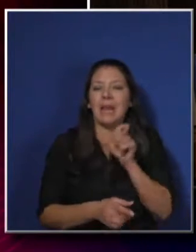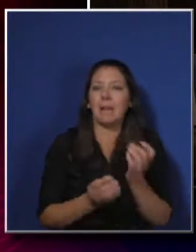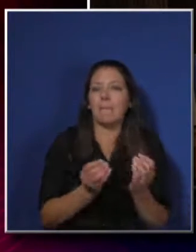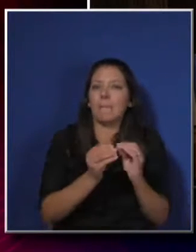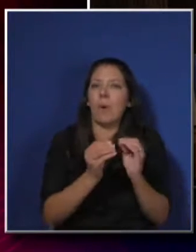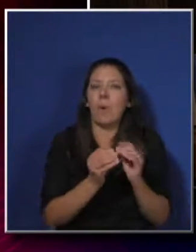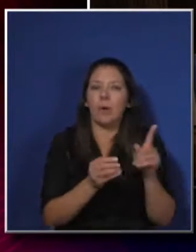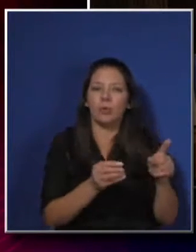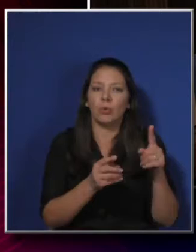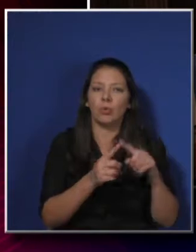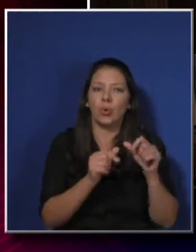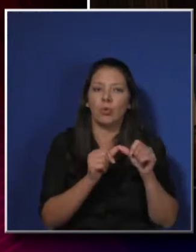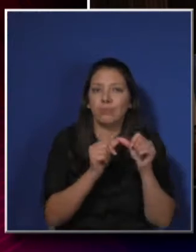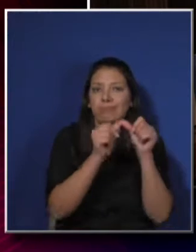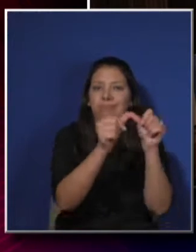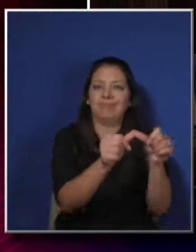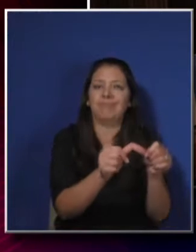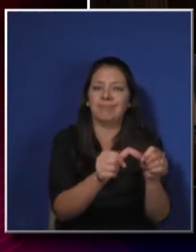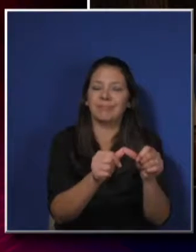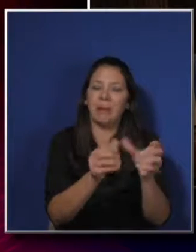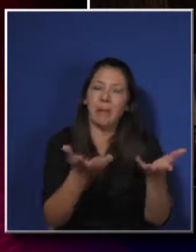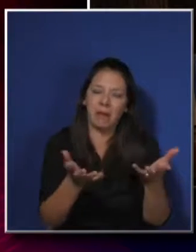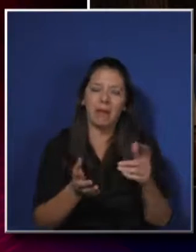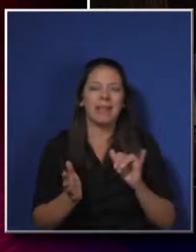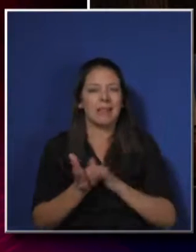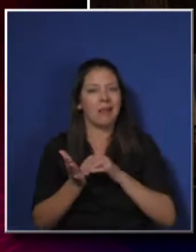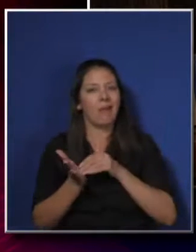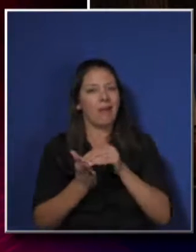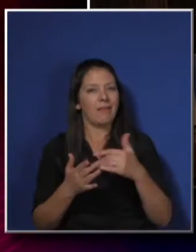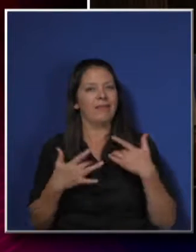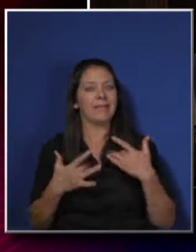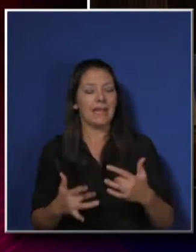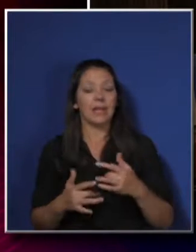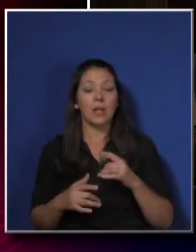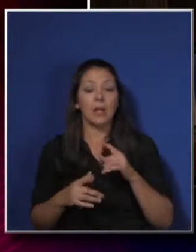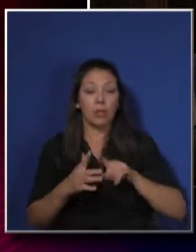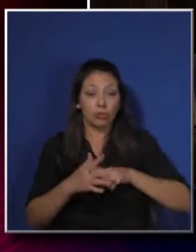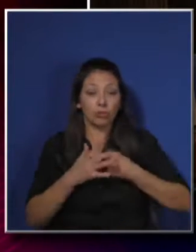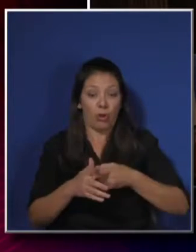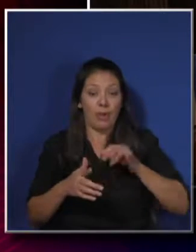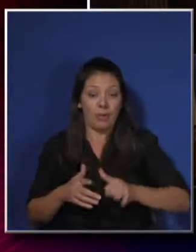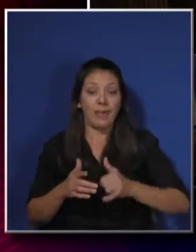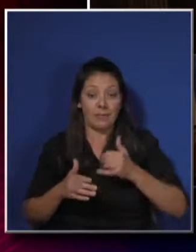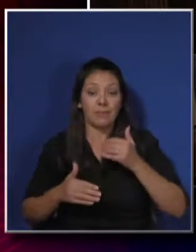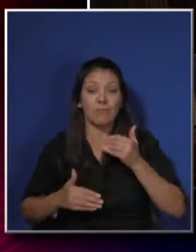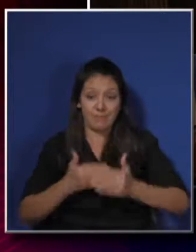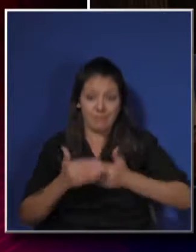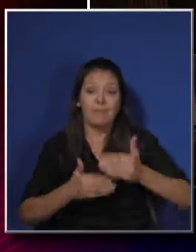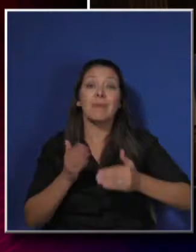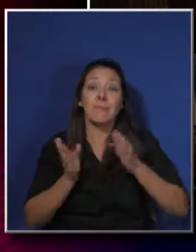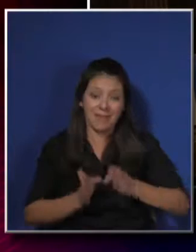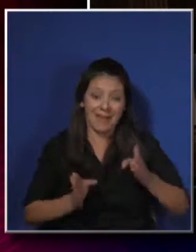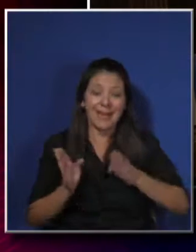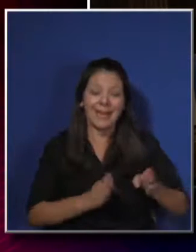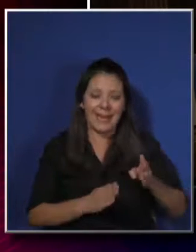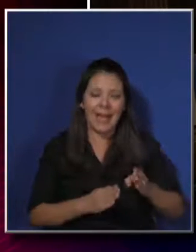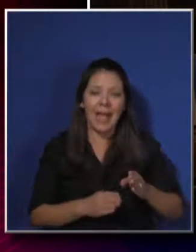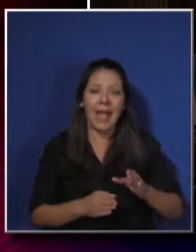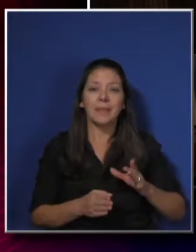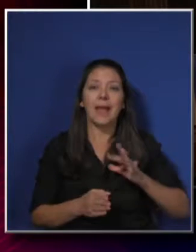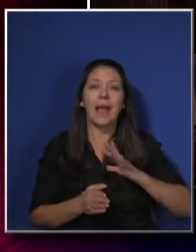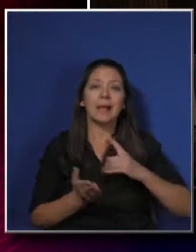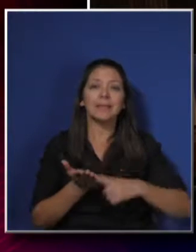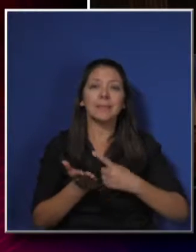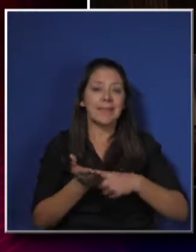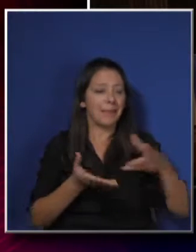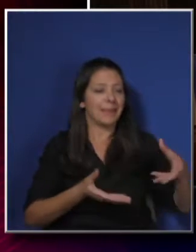plan. Because I do think all too often that happens. People go through a strategic planning process, and it's a really nice document that sits upside